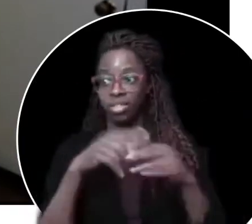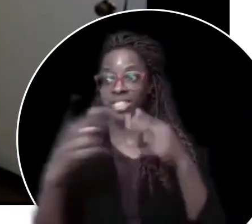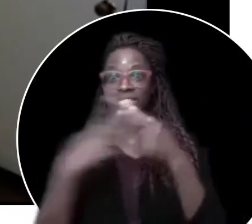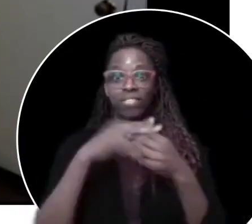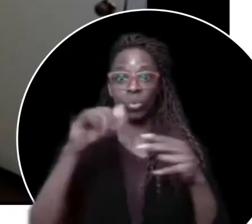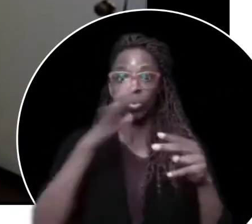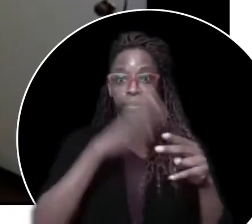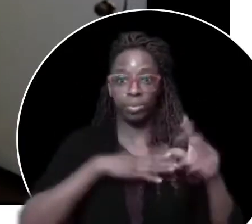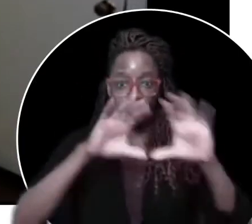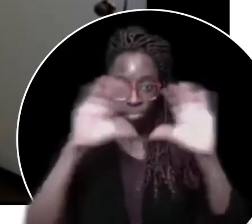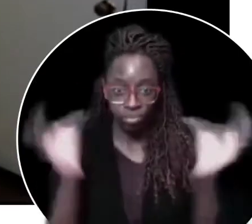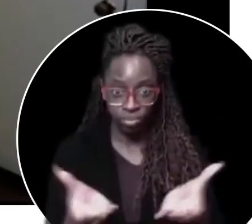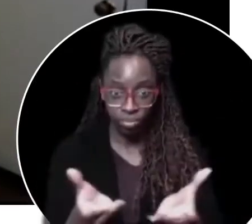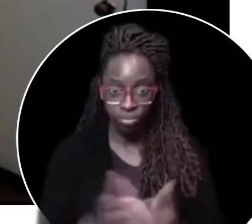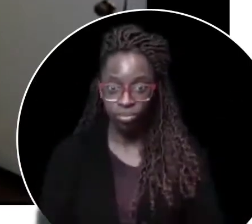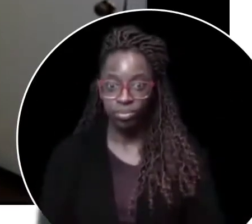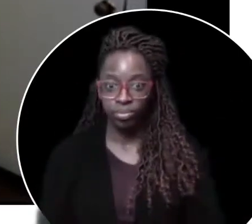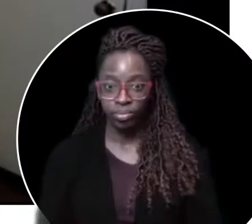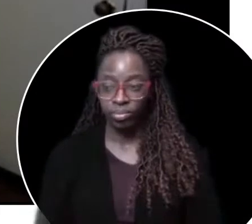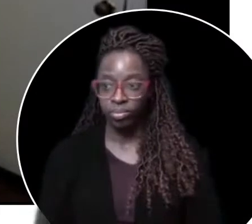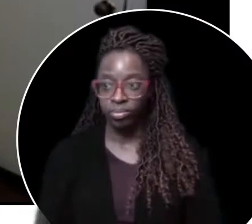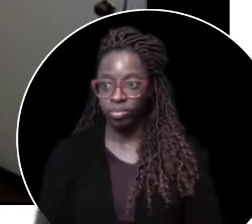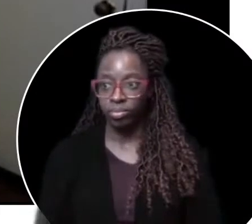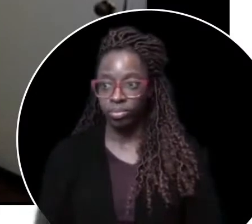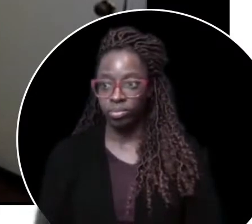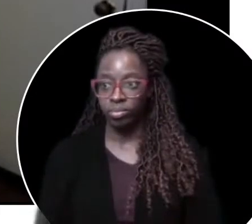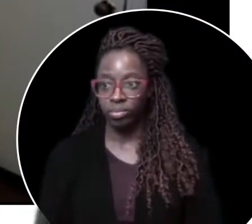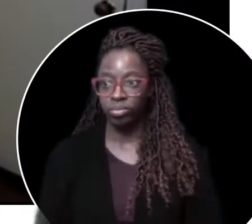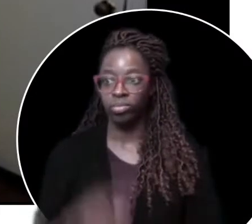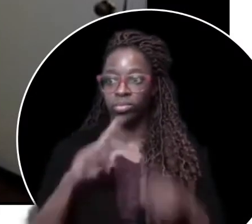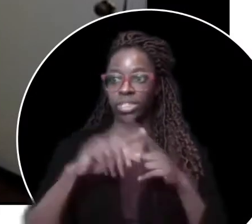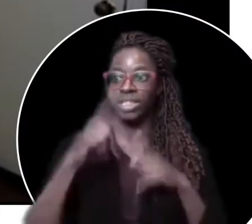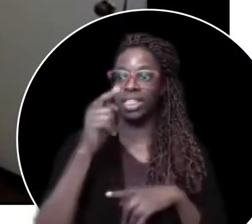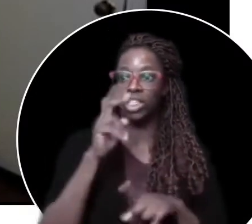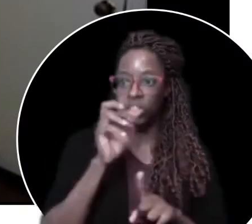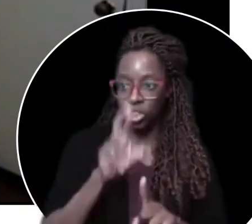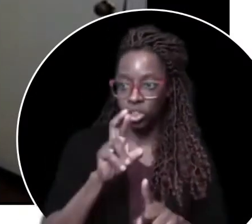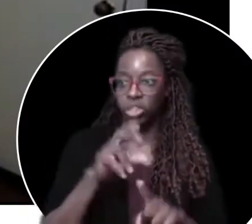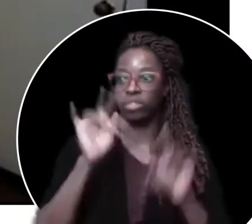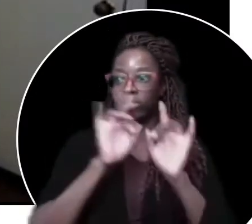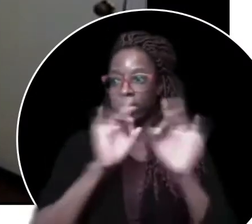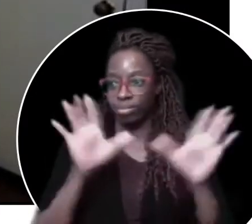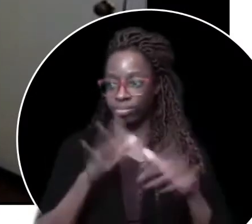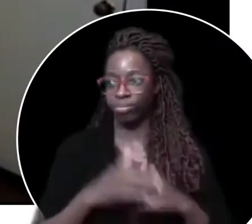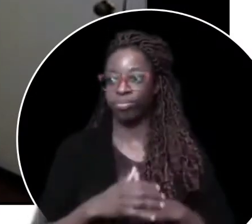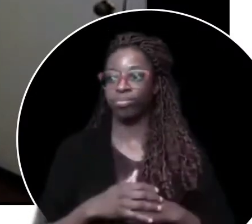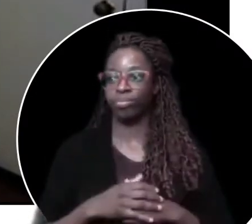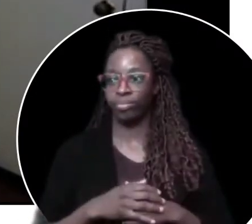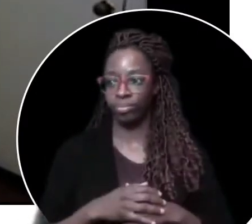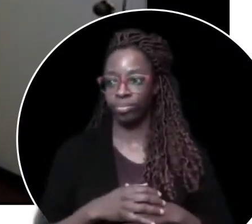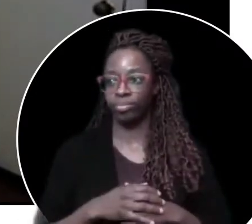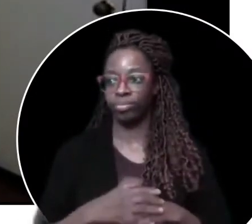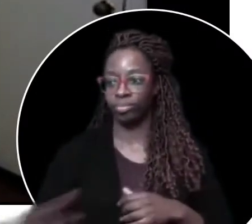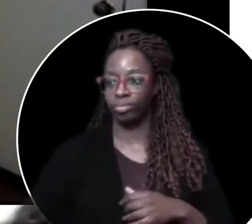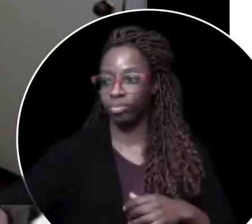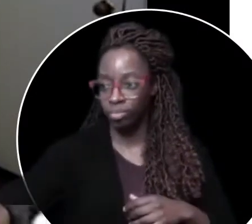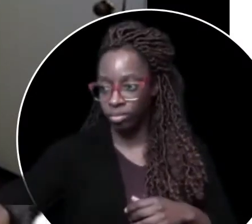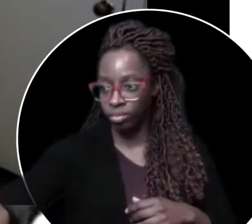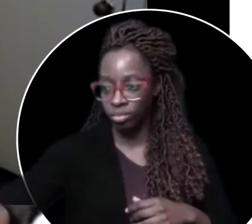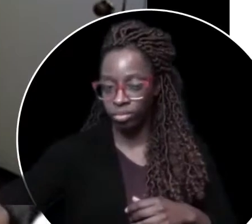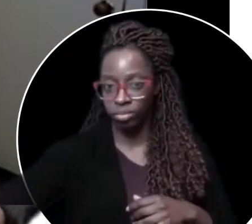legal history and as a contemporary concern, writing, for example, about how post 9/11, we saw